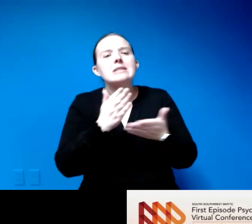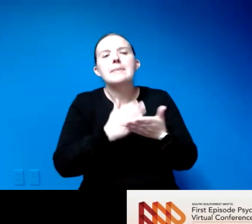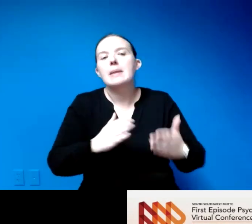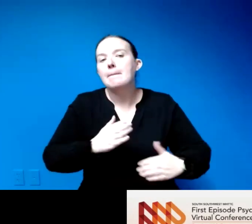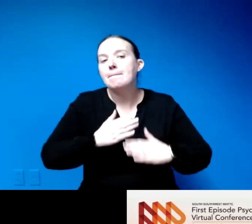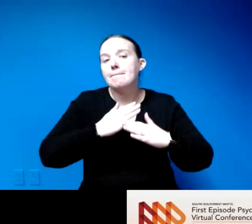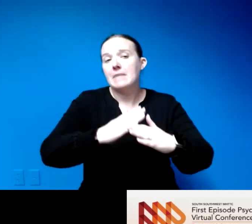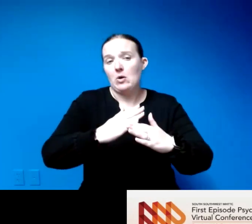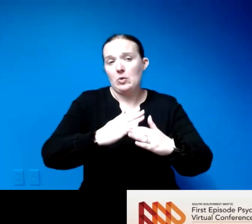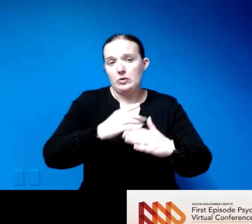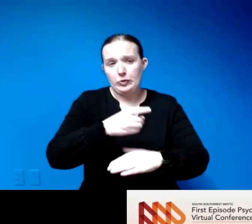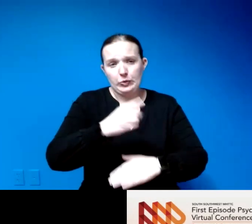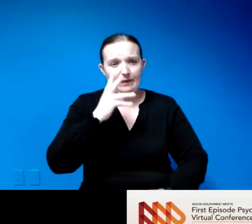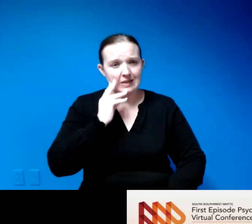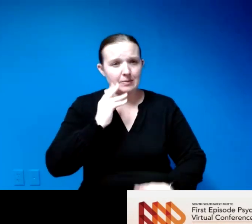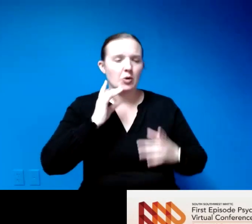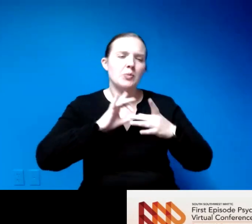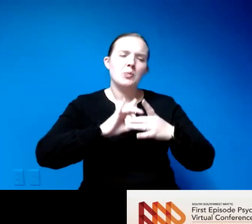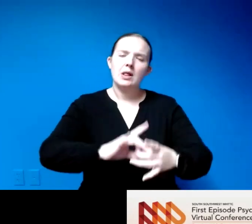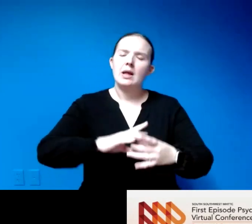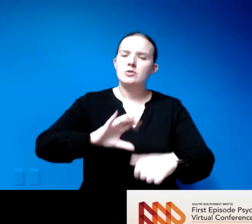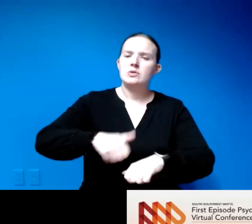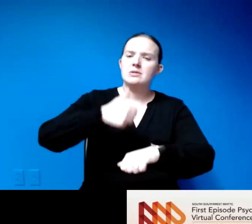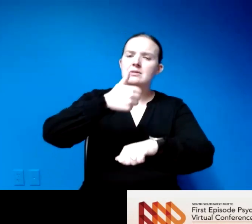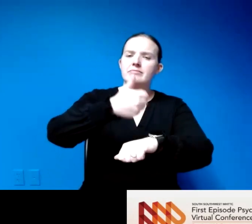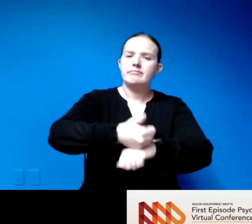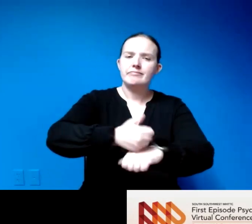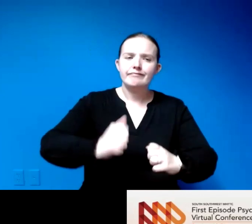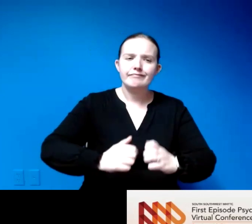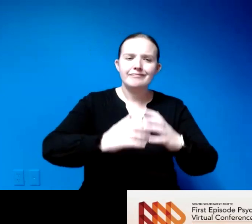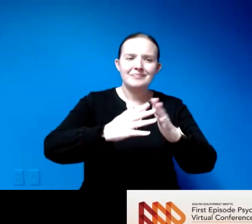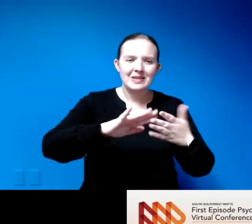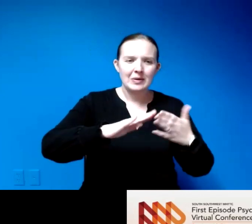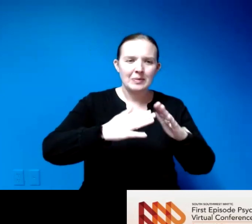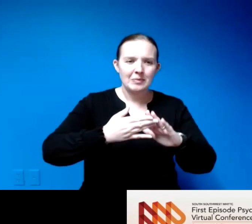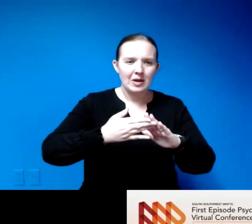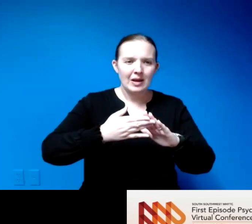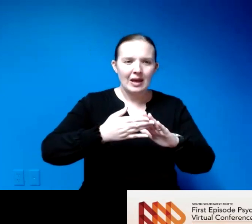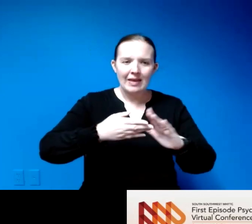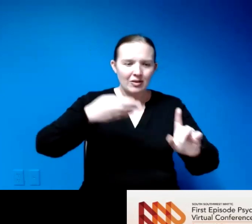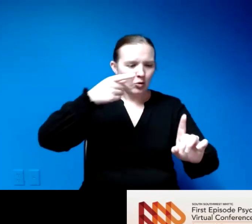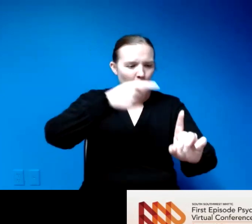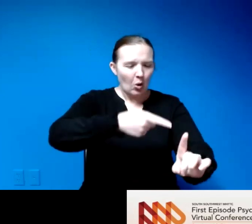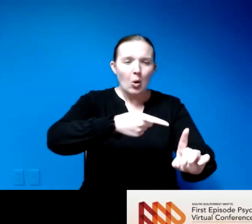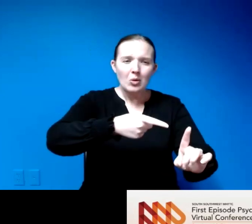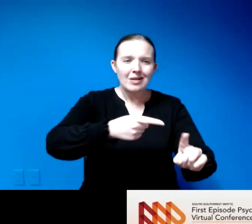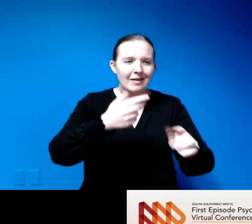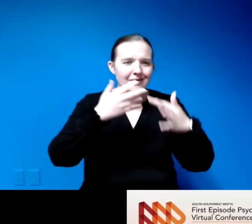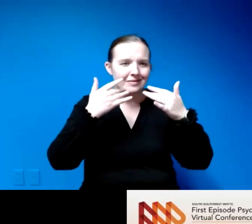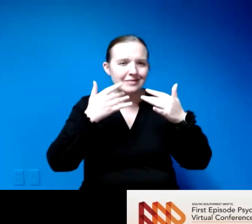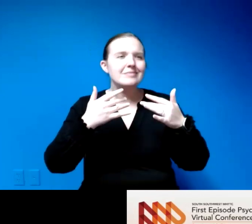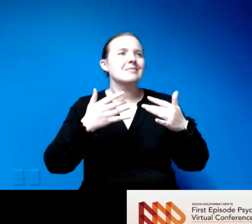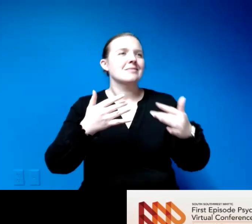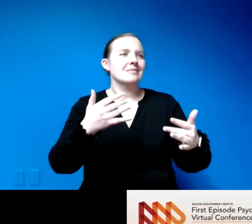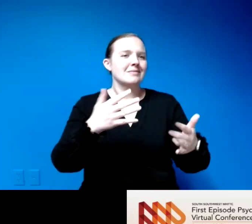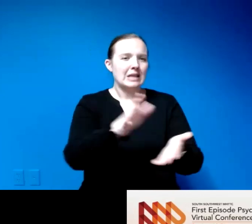that you faced around building a community and working towards this intentional kindness, maybe how you're thinking about trying